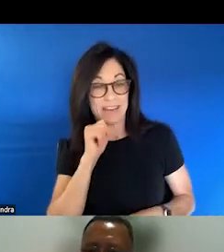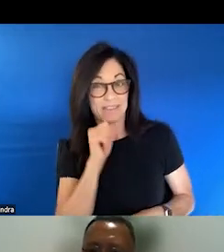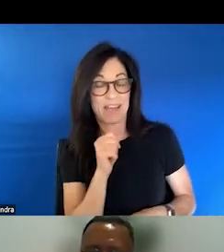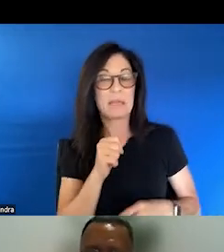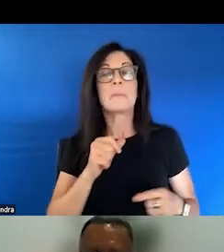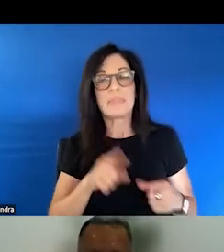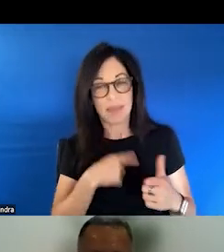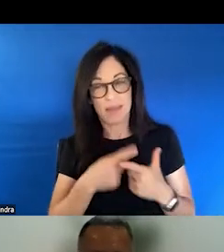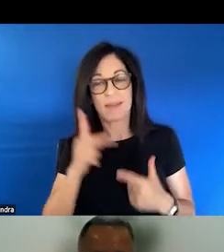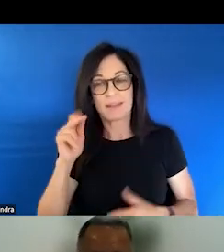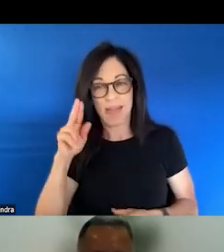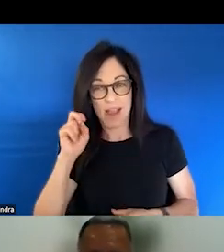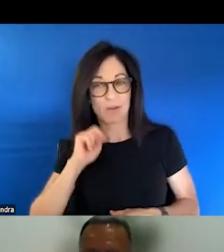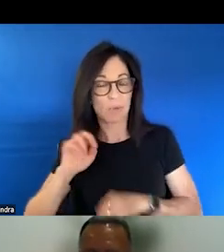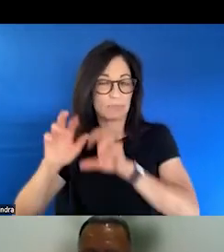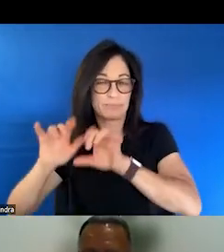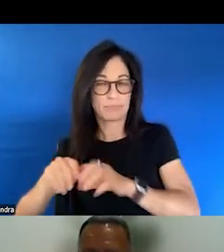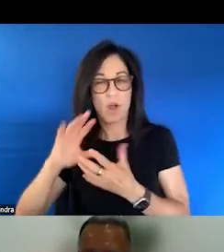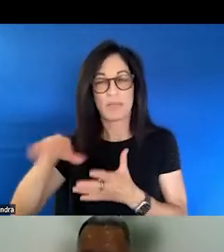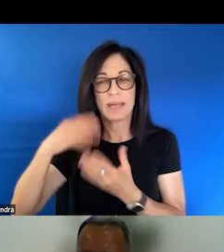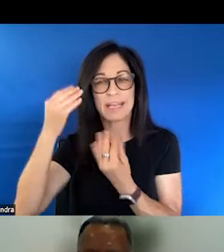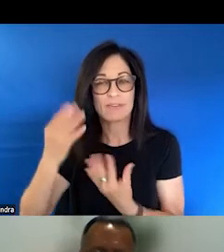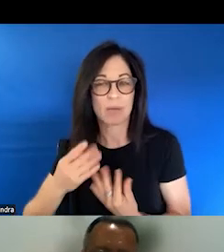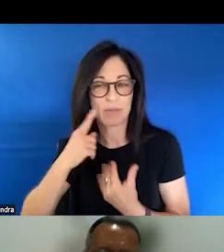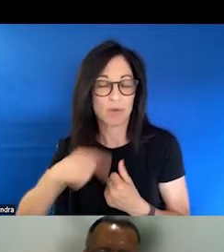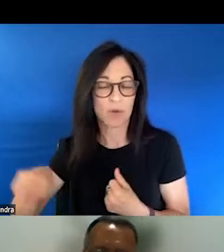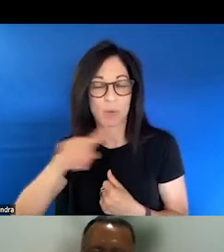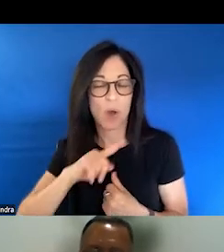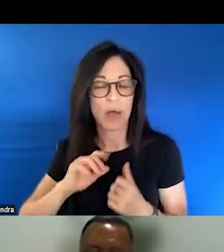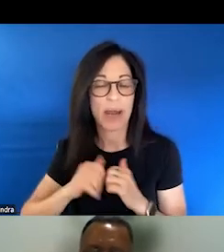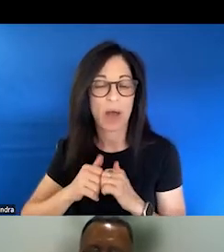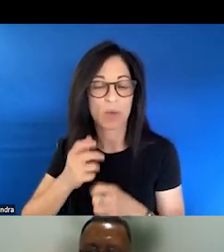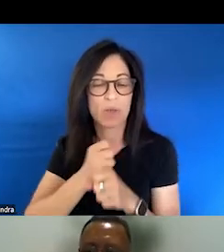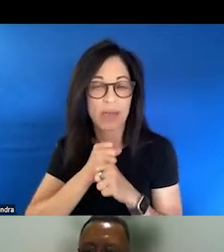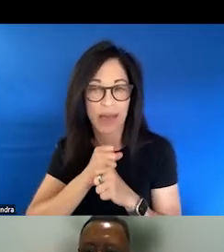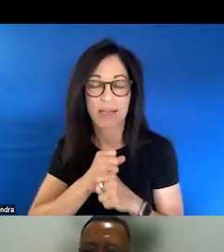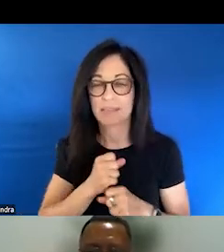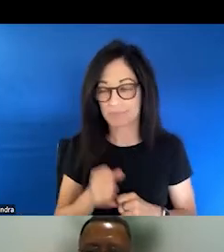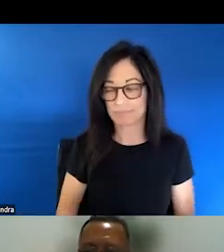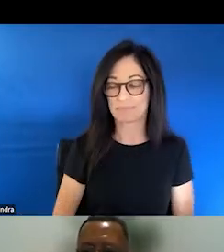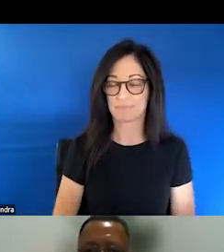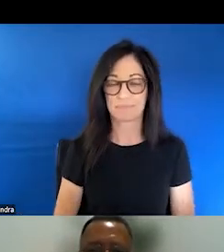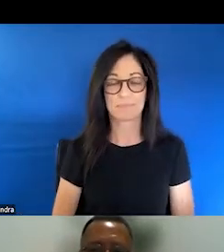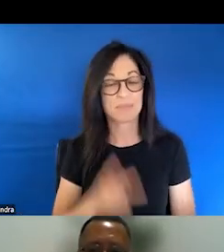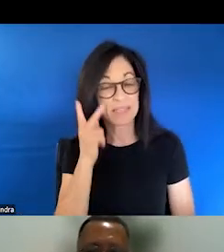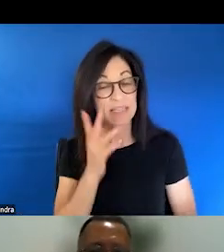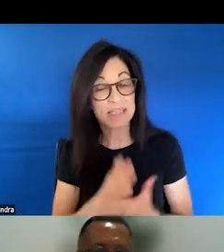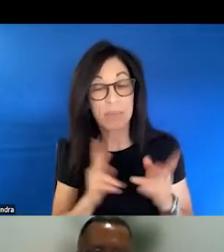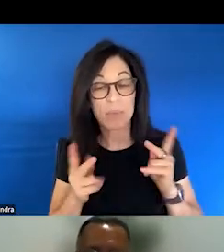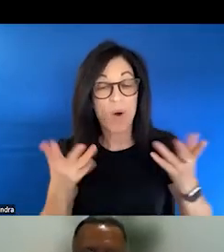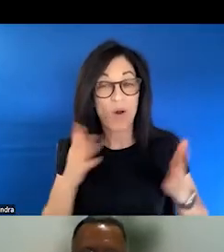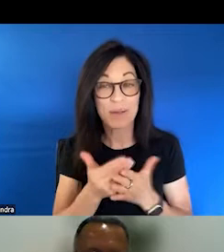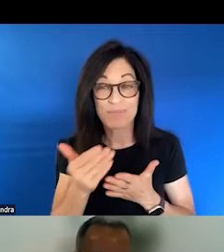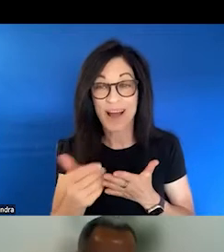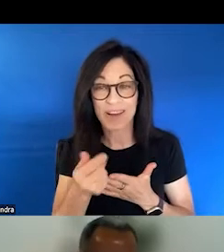the information into the chat box for everyone so that you're able to get it. I see that some people have actually purchased a